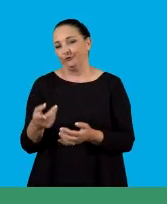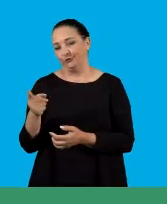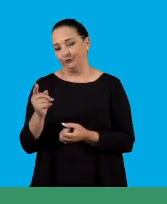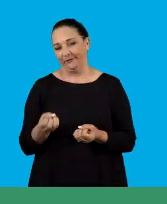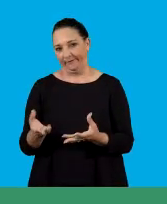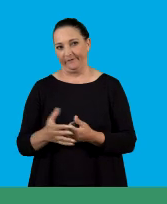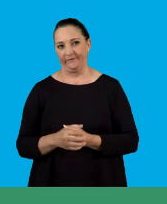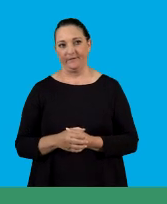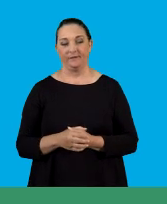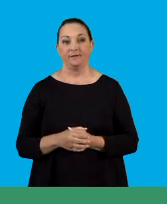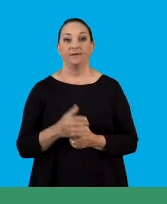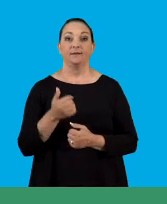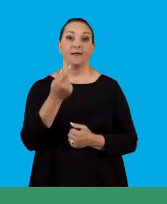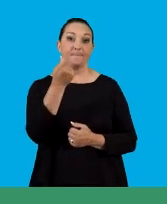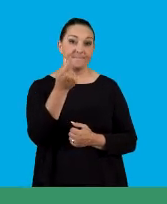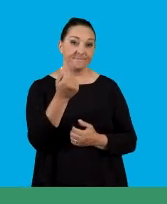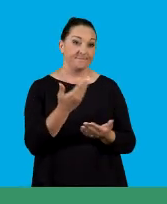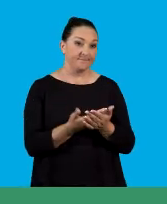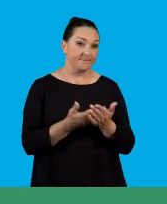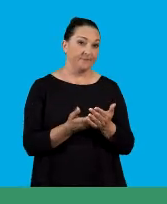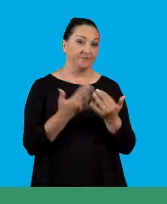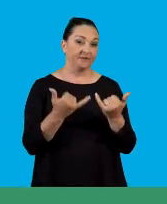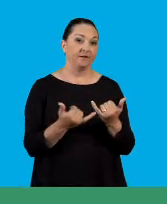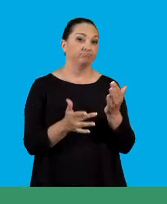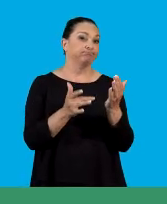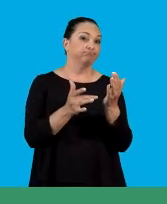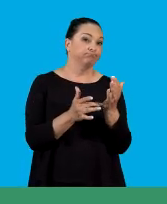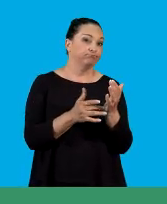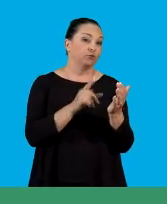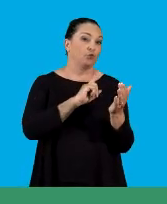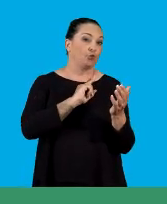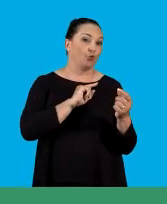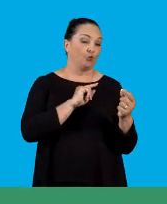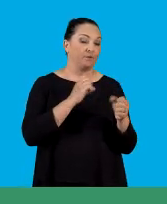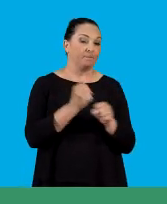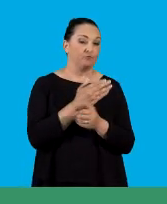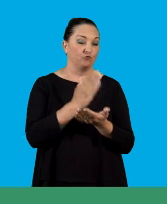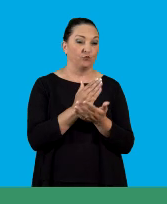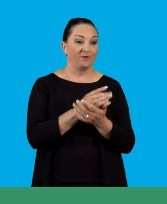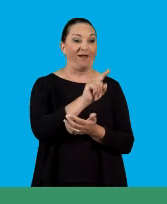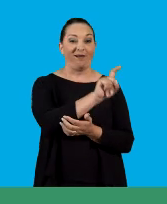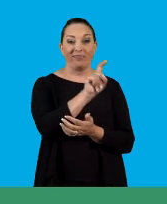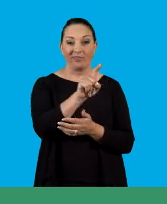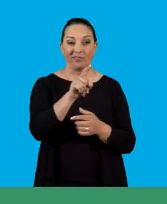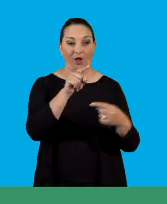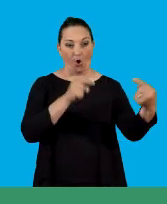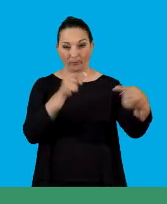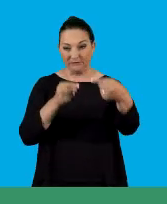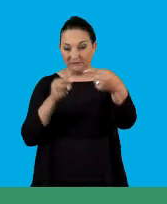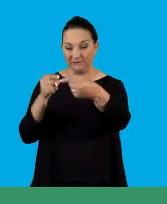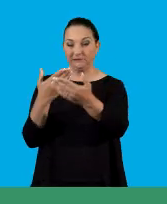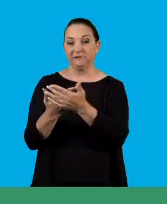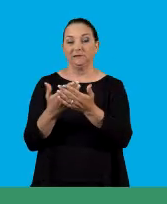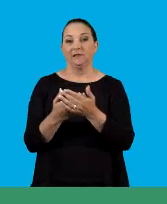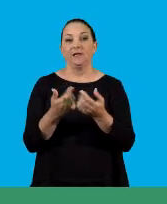another one would be using pricing techniques to ensure that they have a competitive advantage. This